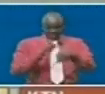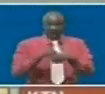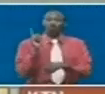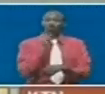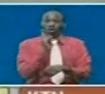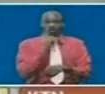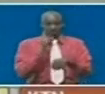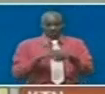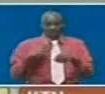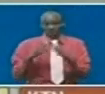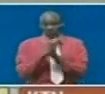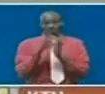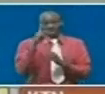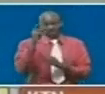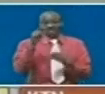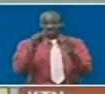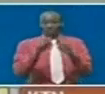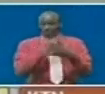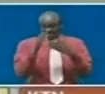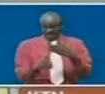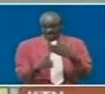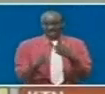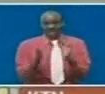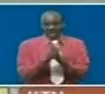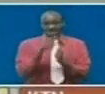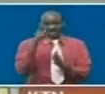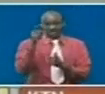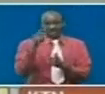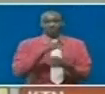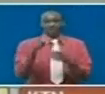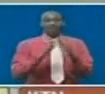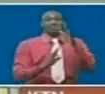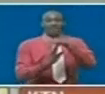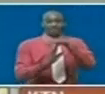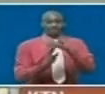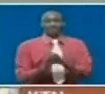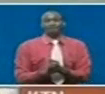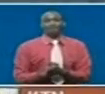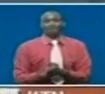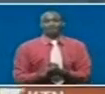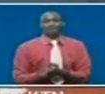kesho kwenye taarifa zetu za KTN Leo Wikendi na KTN Weekend Prime.